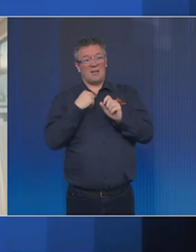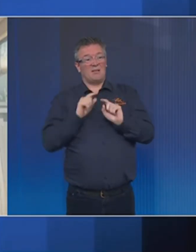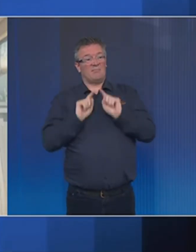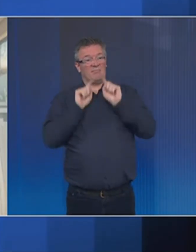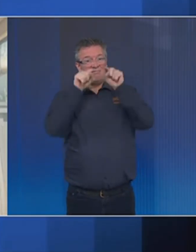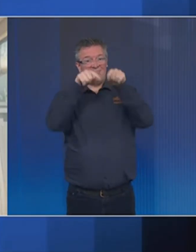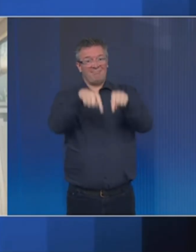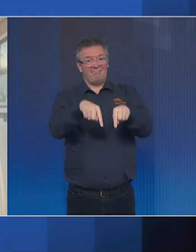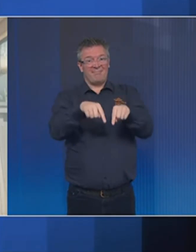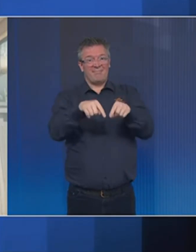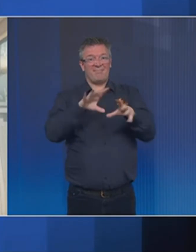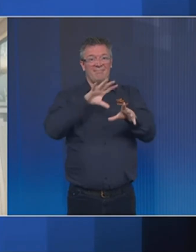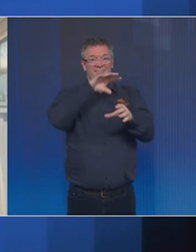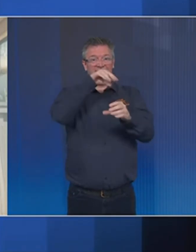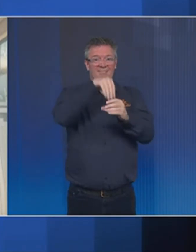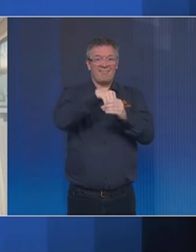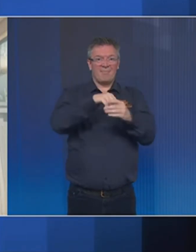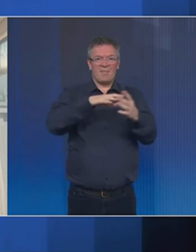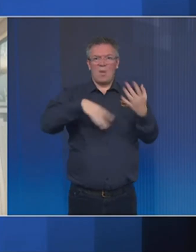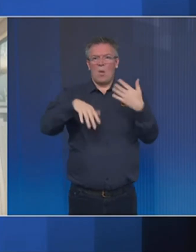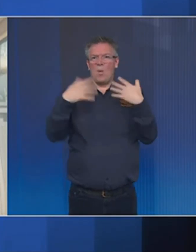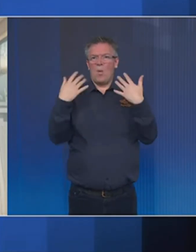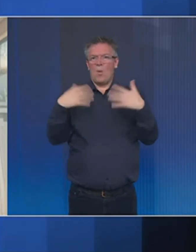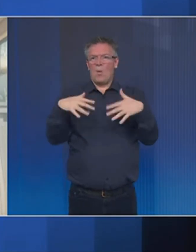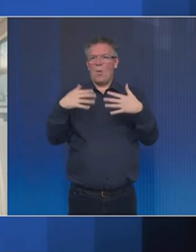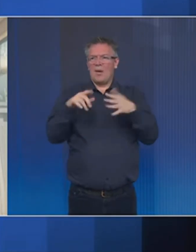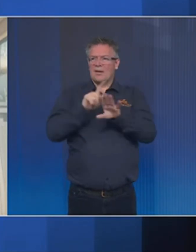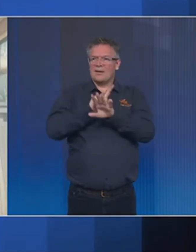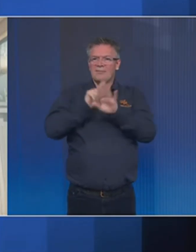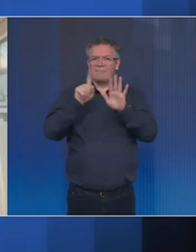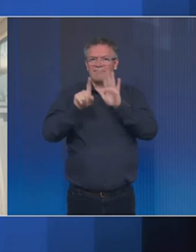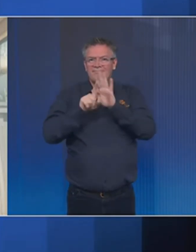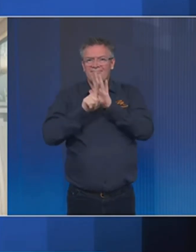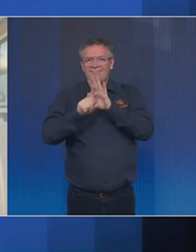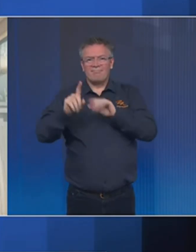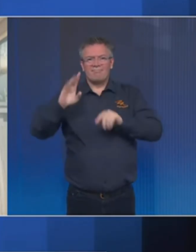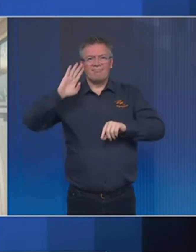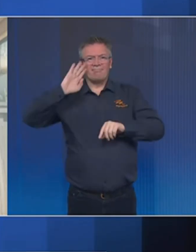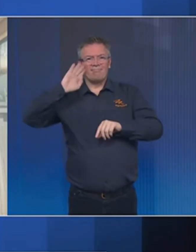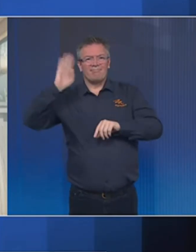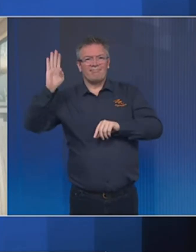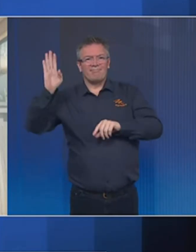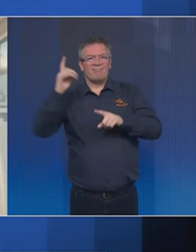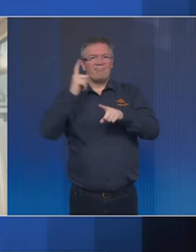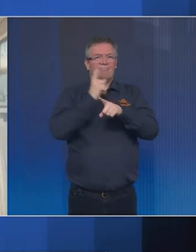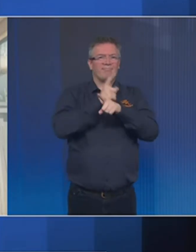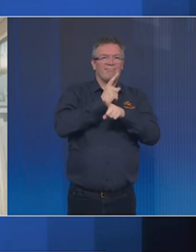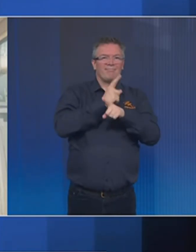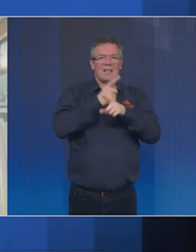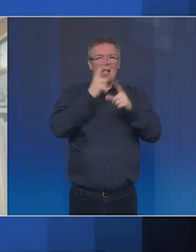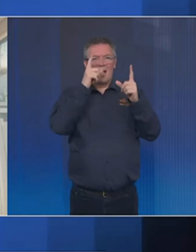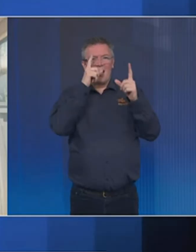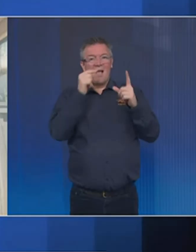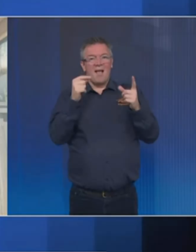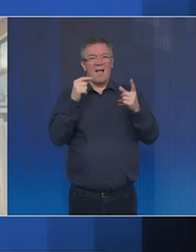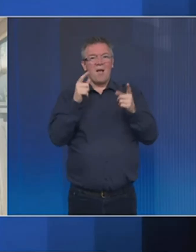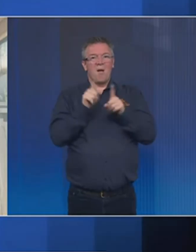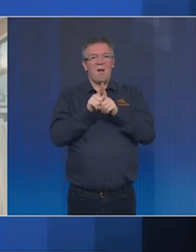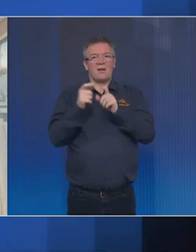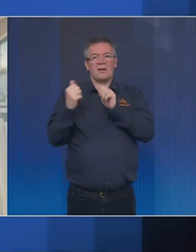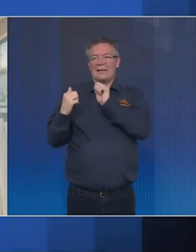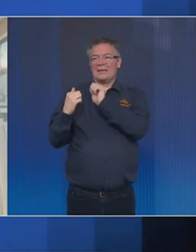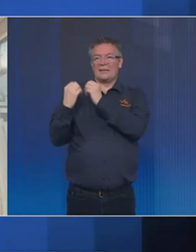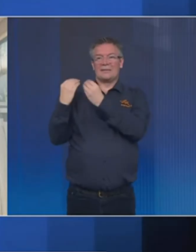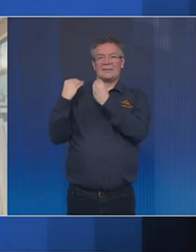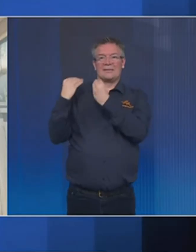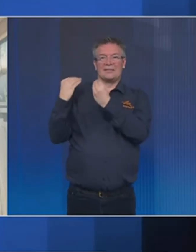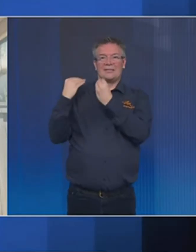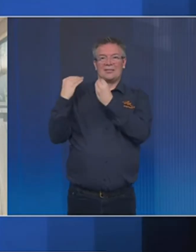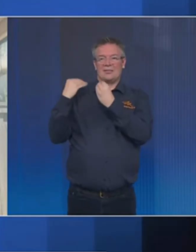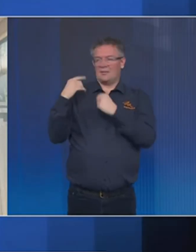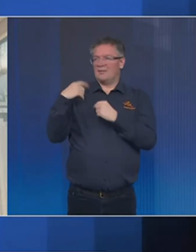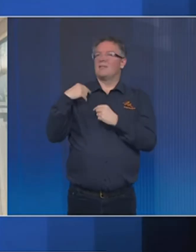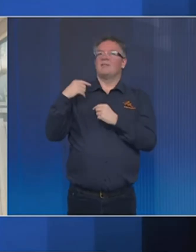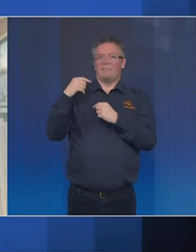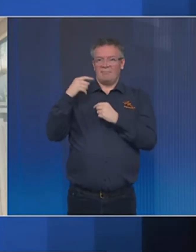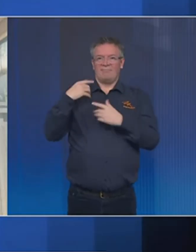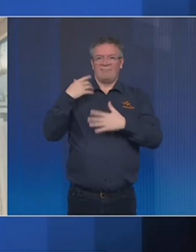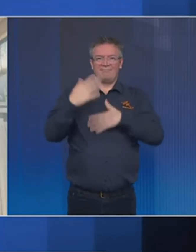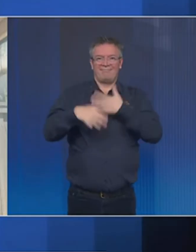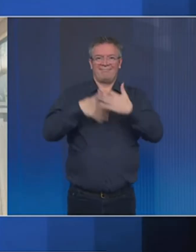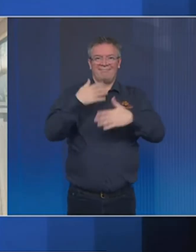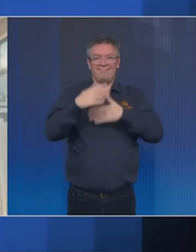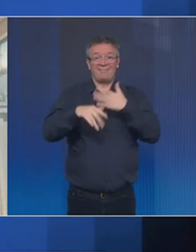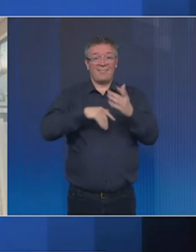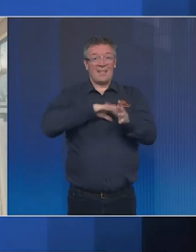most outspoken kid you can find, and you can train her up however you want to train her up. So from there, I got kind of plucked into that world.